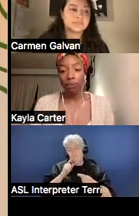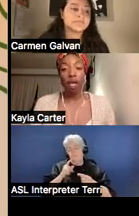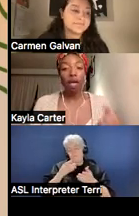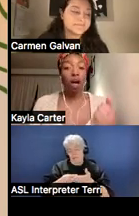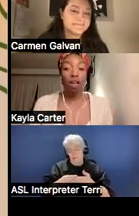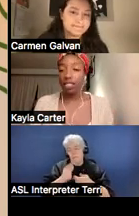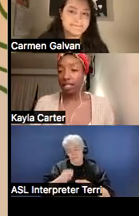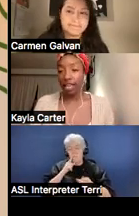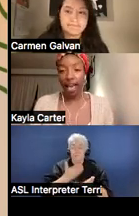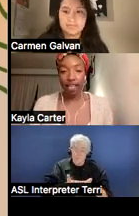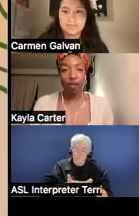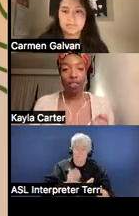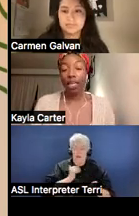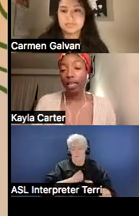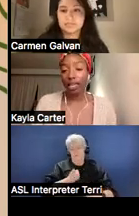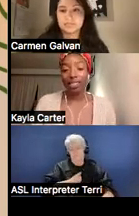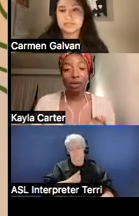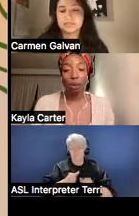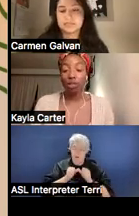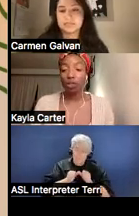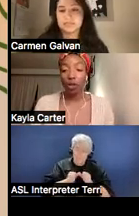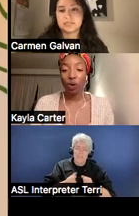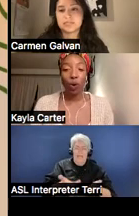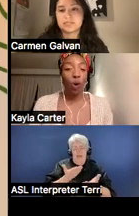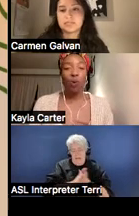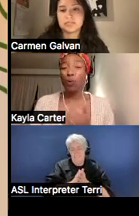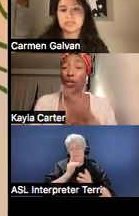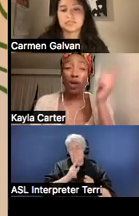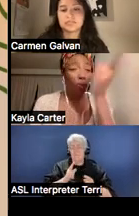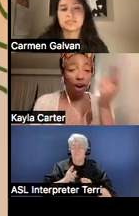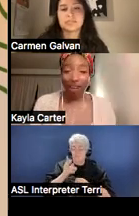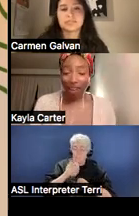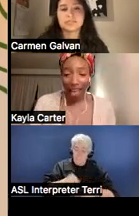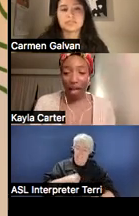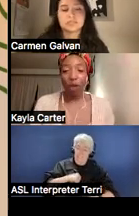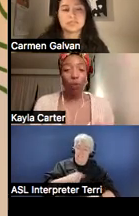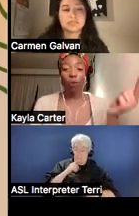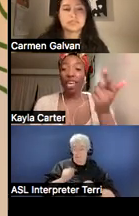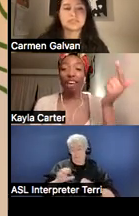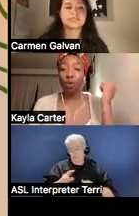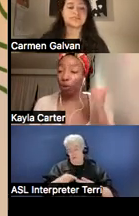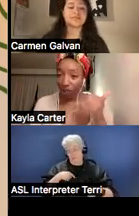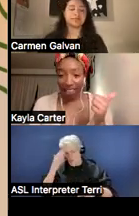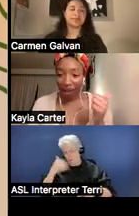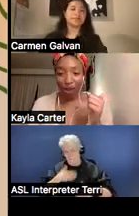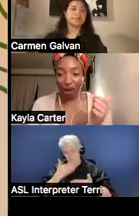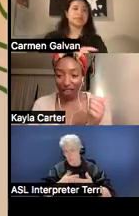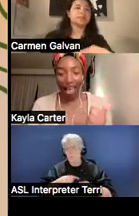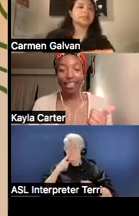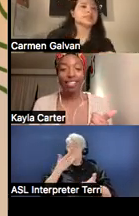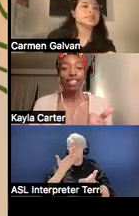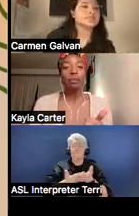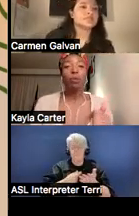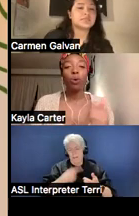worth, constantly asking for the dignity to be able to do what we know we are good at, what we have proven that we are